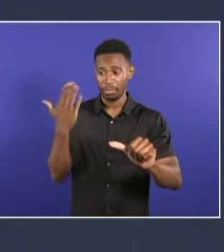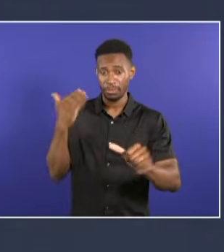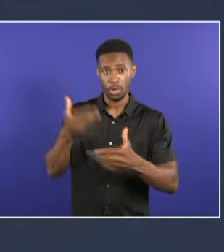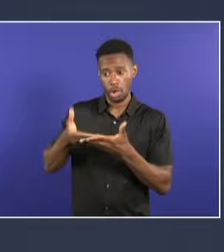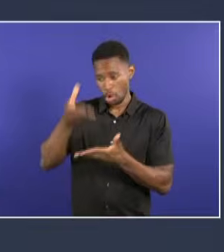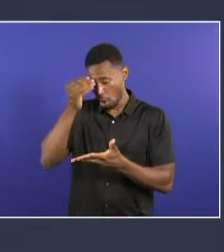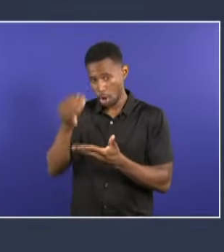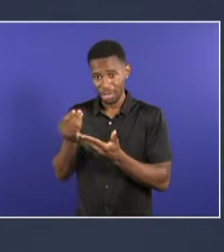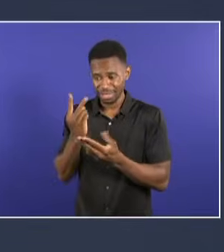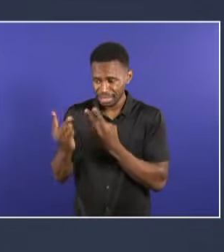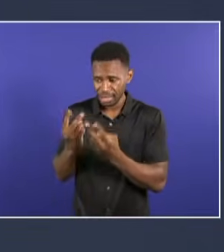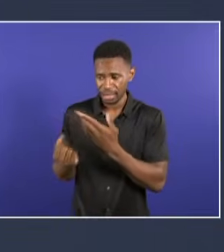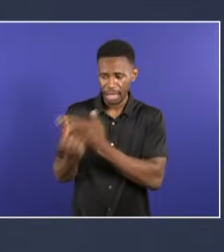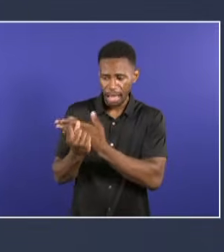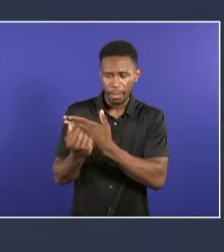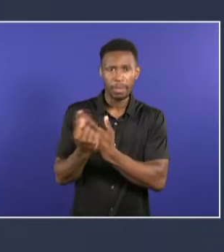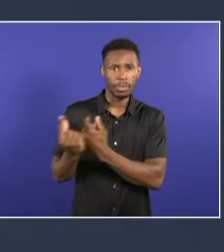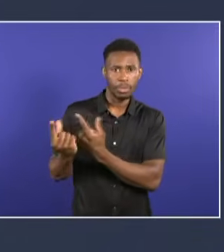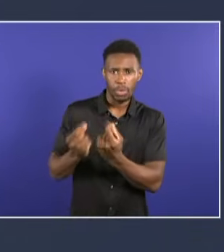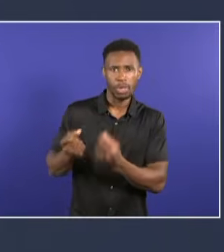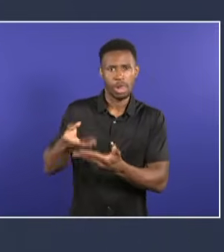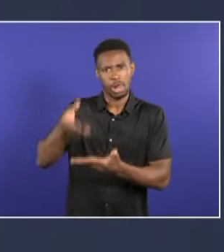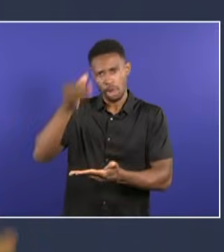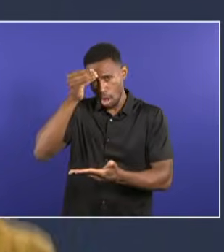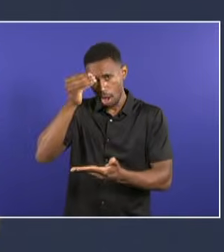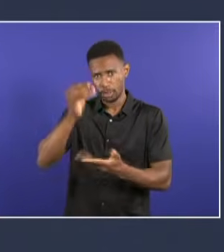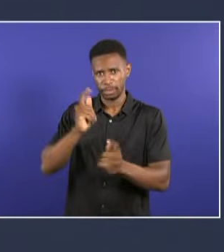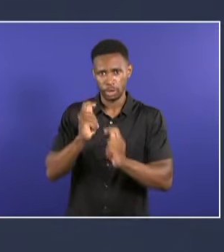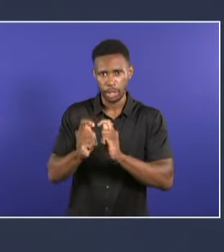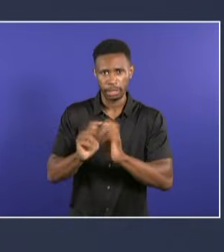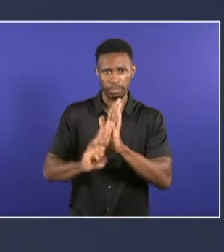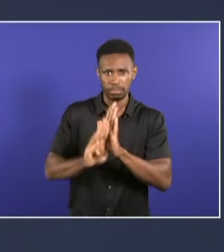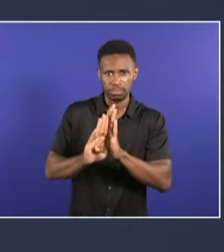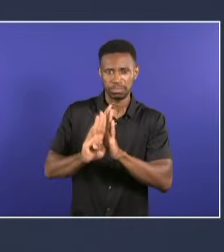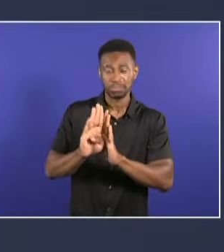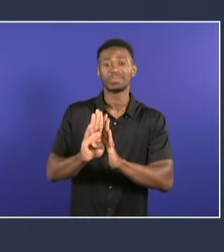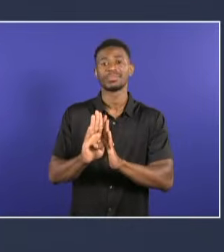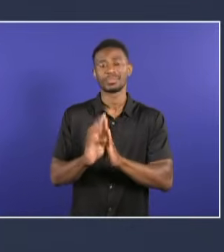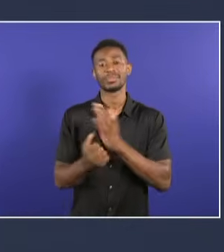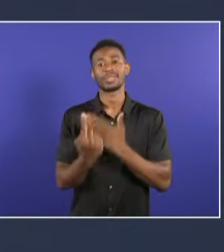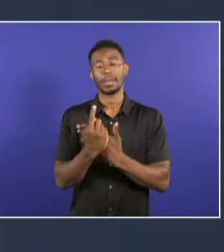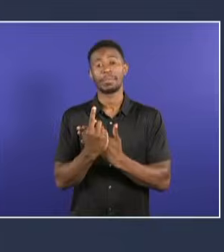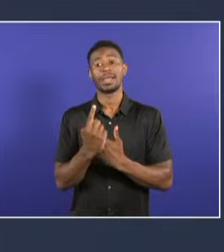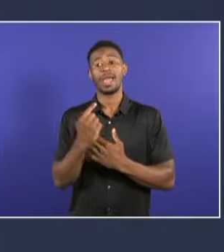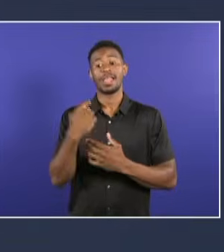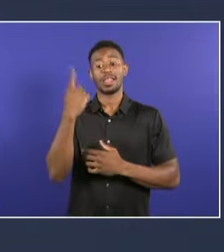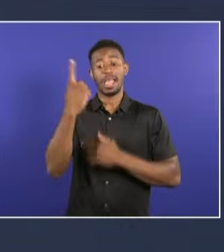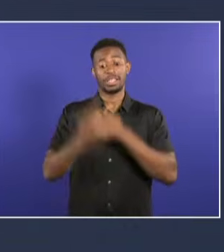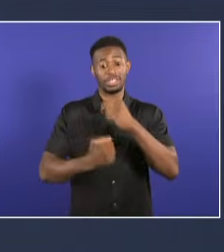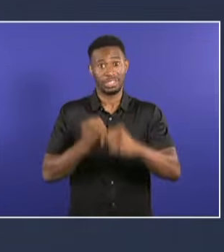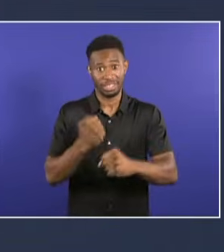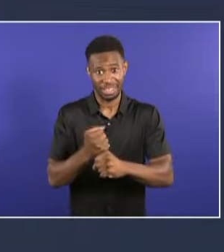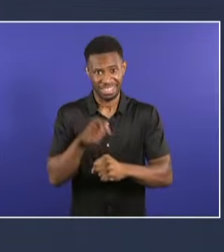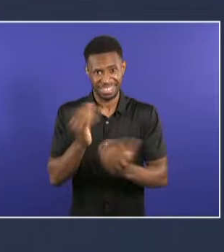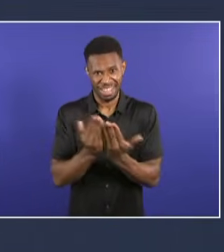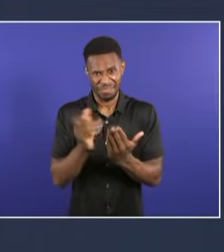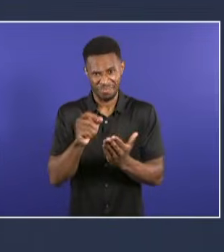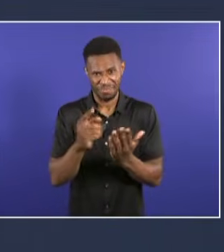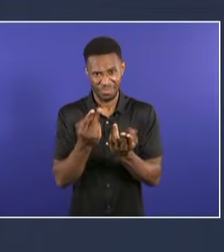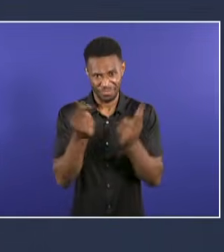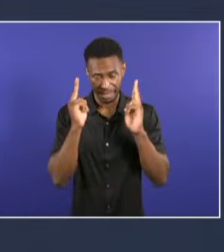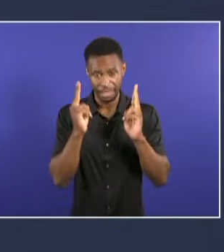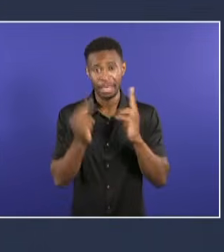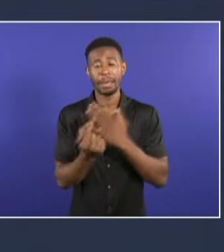worked hard with focus and discipline. And the next year we won 2 SRC seats. And just a year